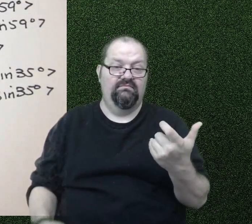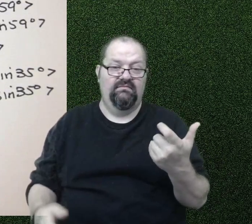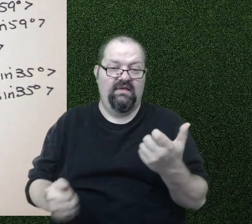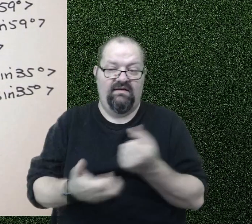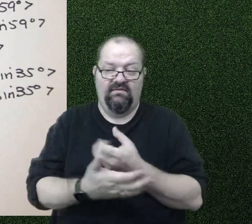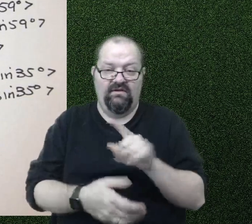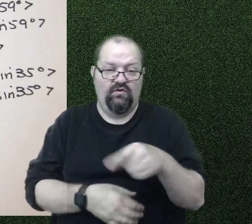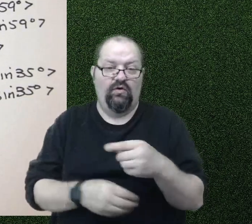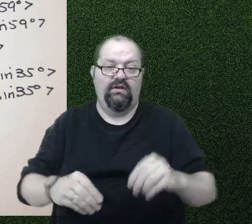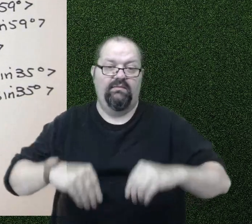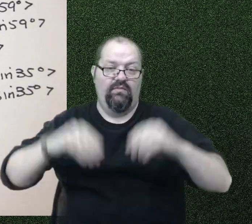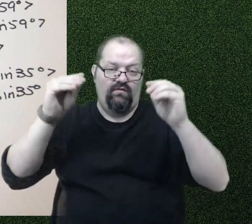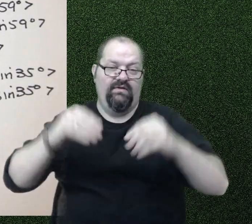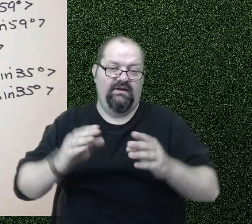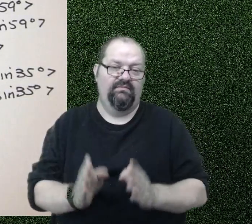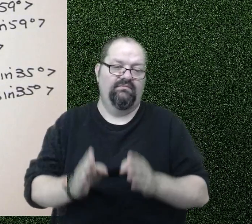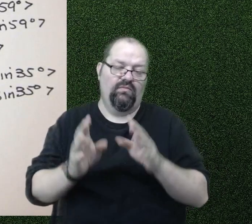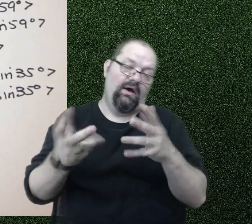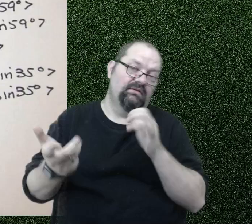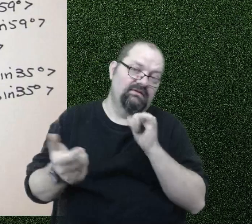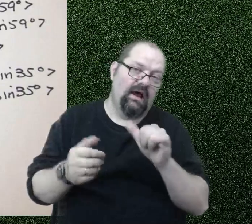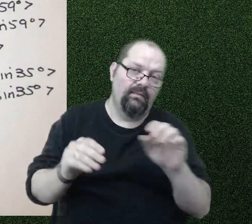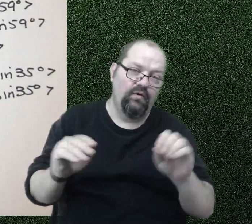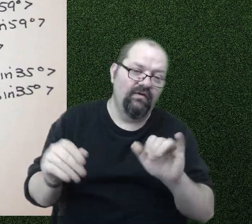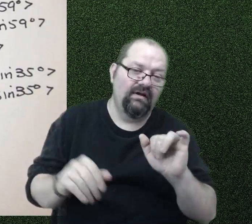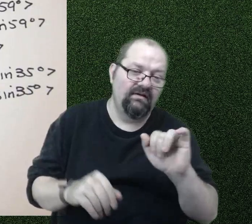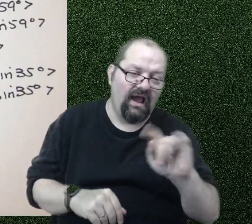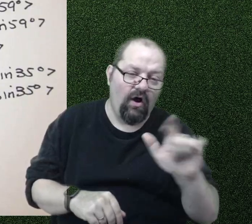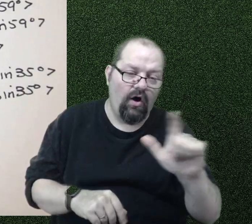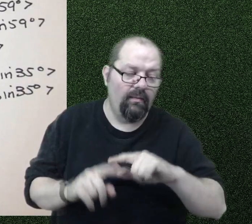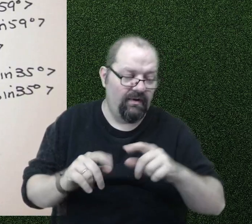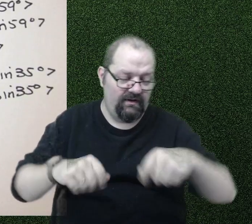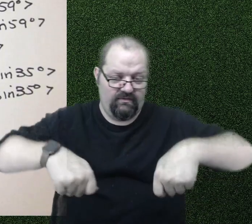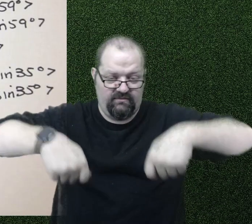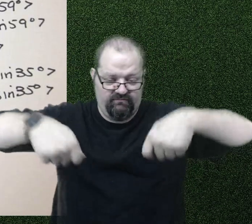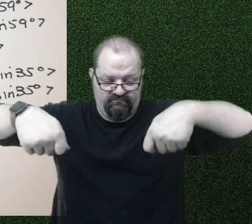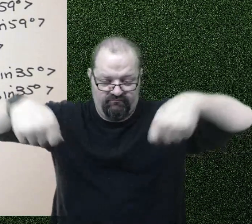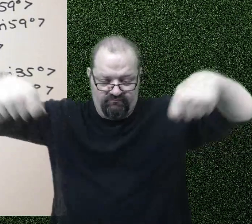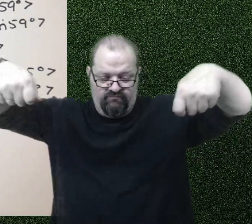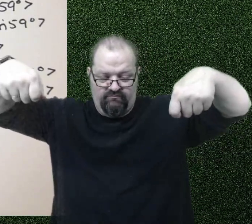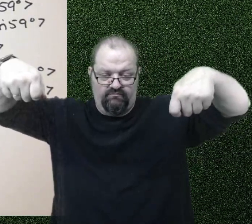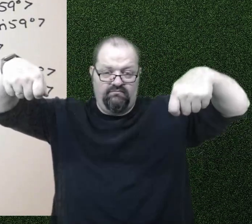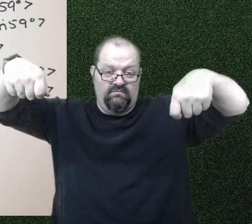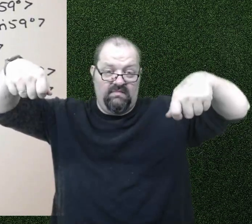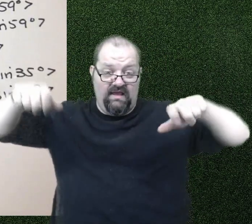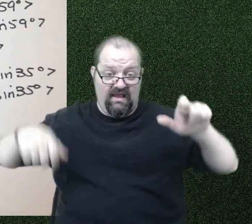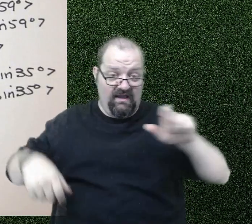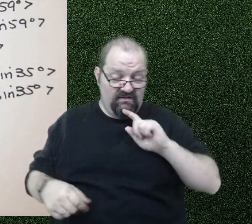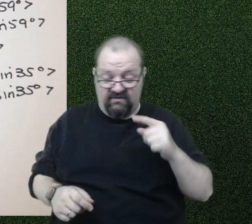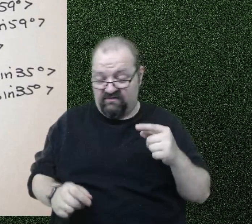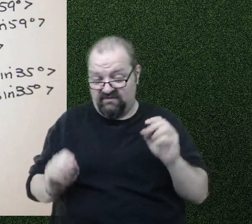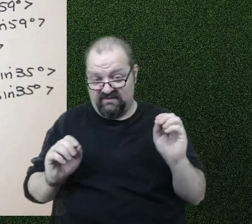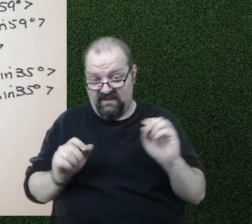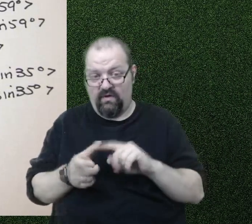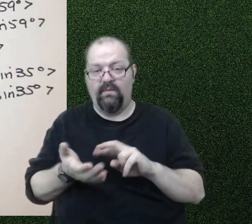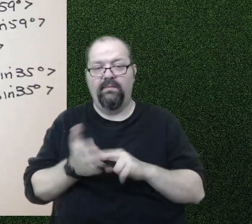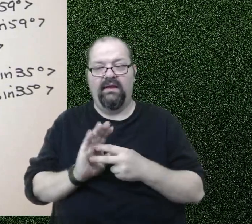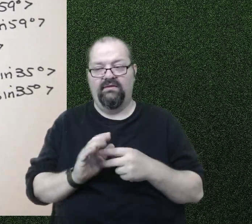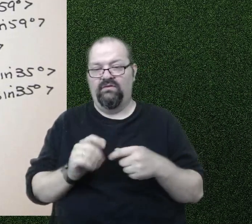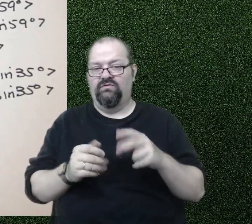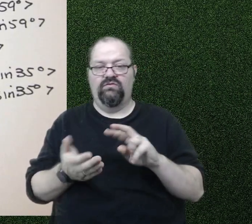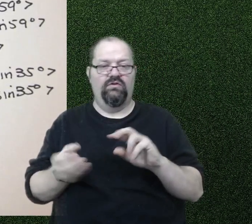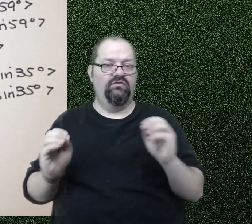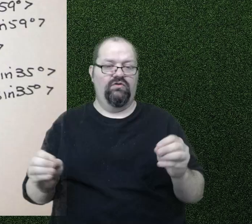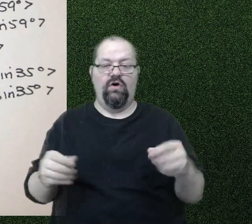right? And it's actually not moving at all. But the sum of forces in the x direction is 0. Since we're not moving to the left or to the right, there's no tug of